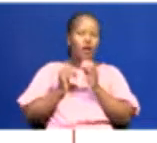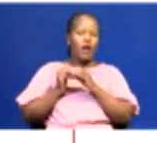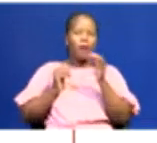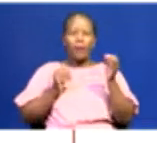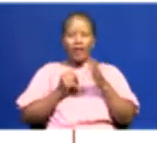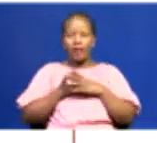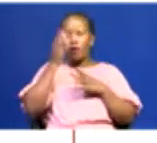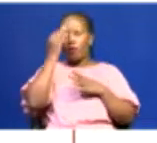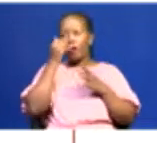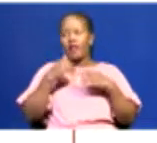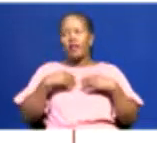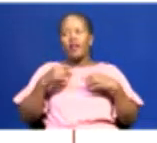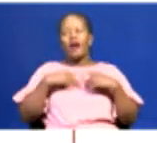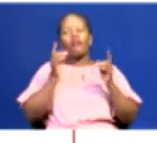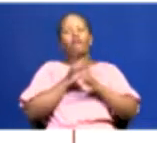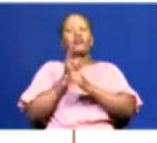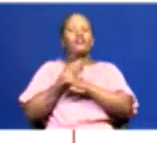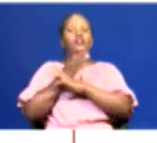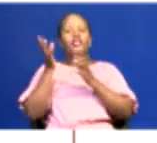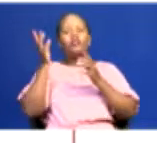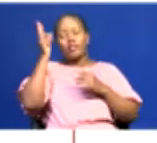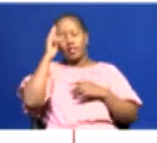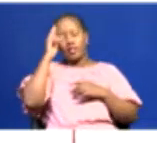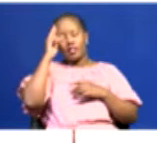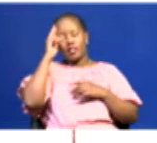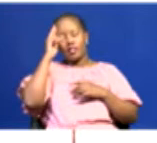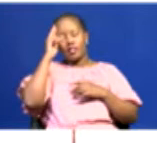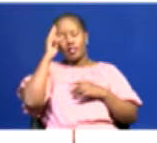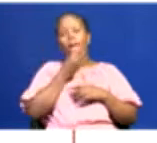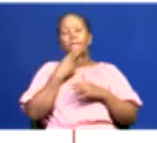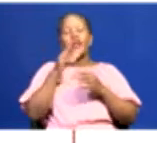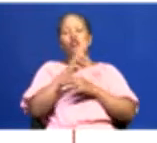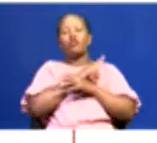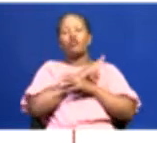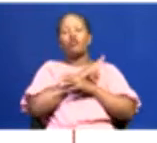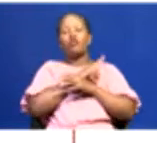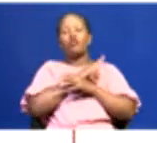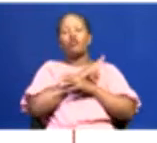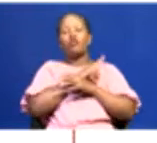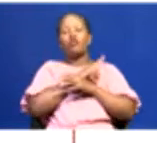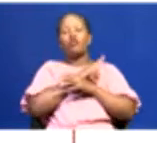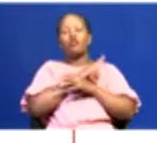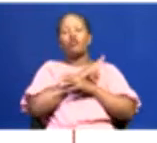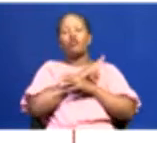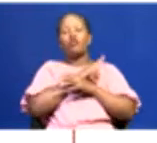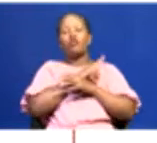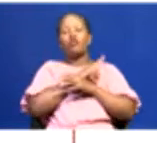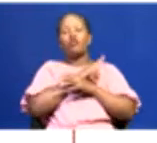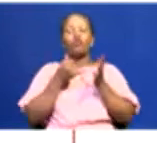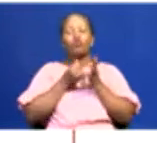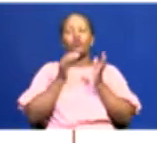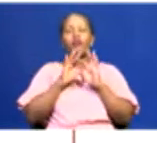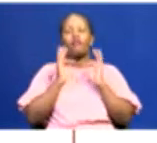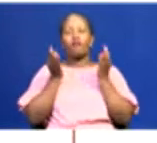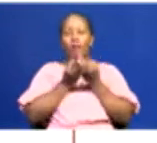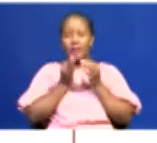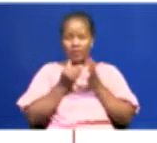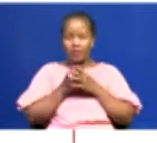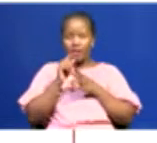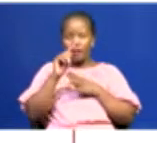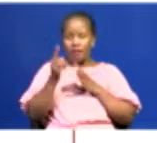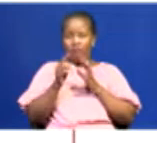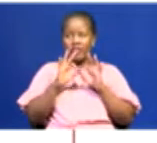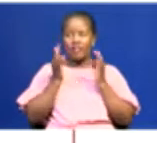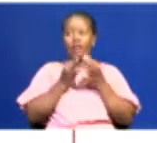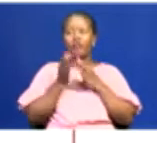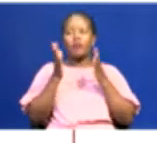different reasons why someone will use male condoms, even in marriage setup. One of them is as a contraceptive method. Two, it can